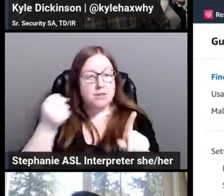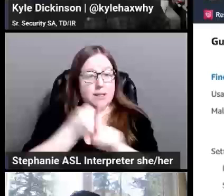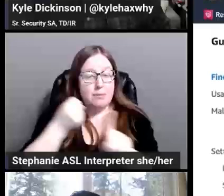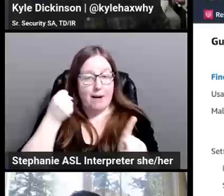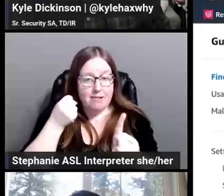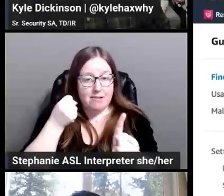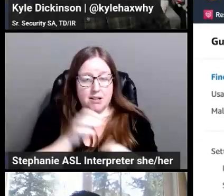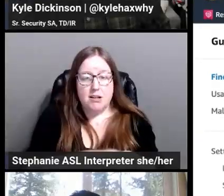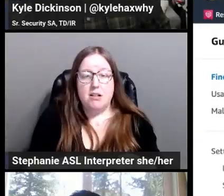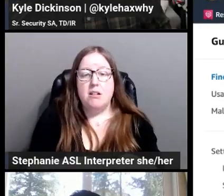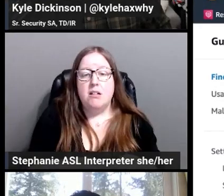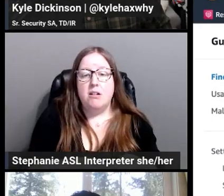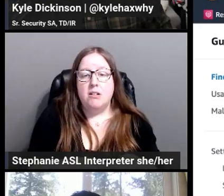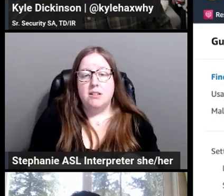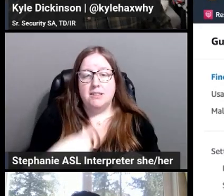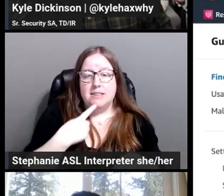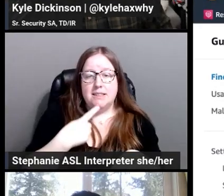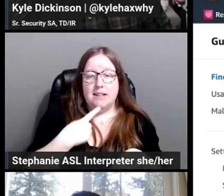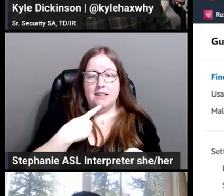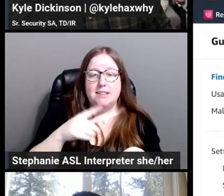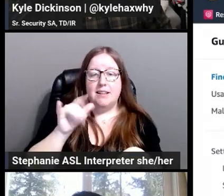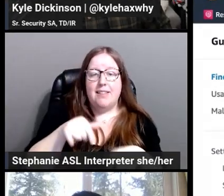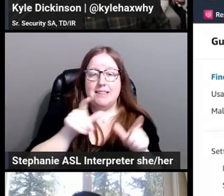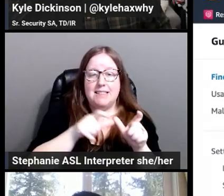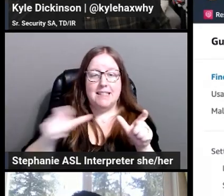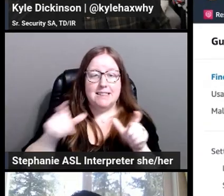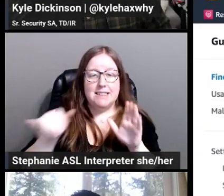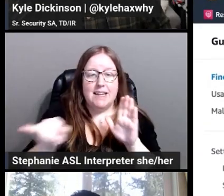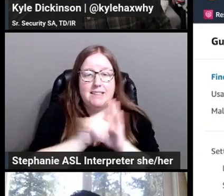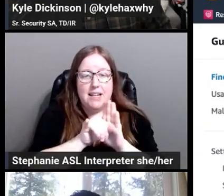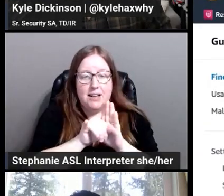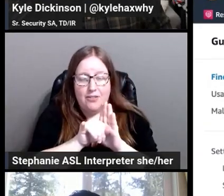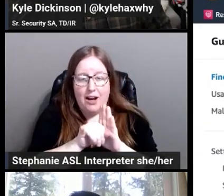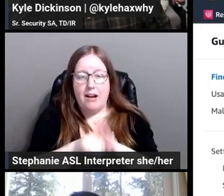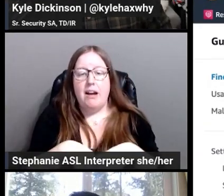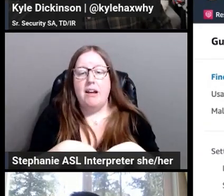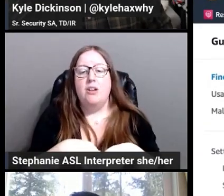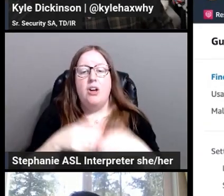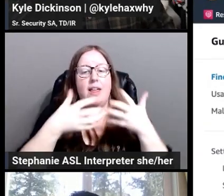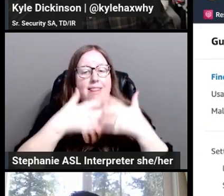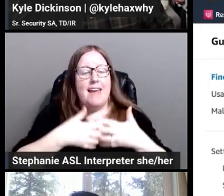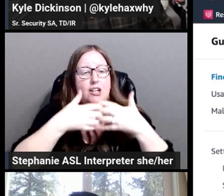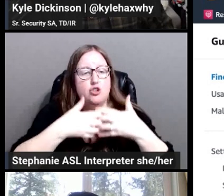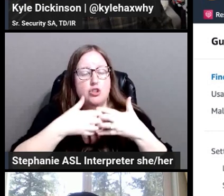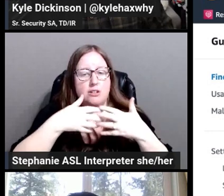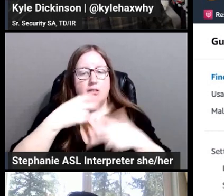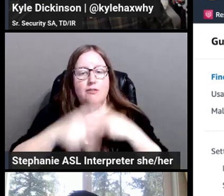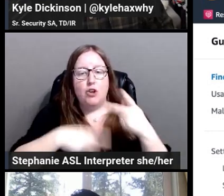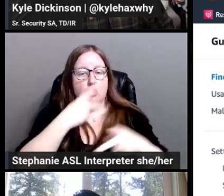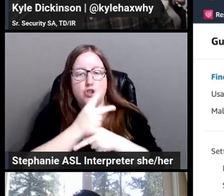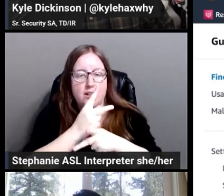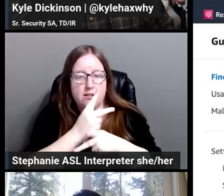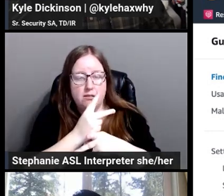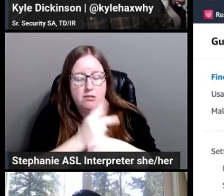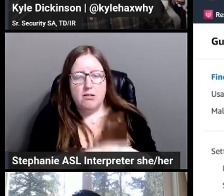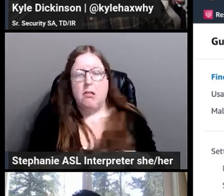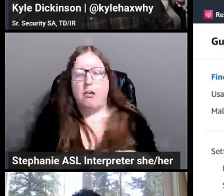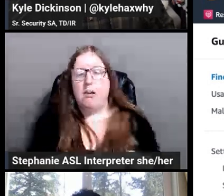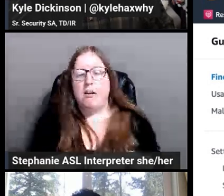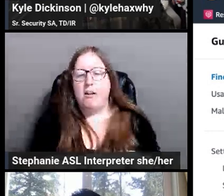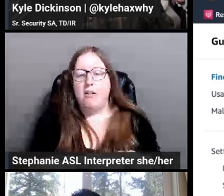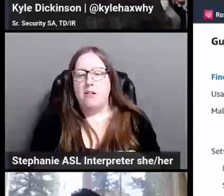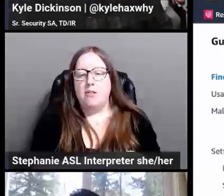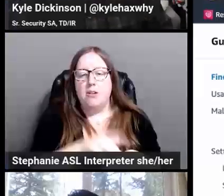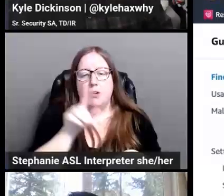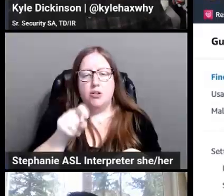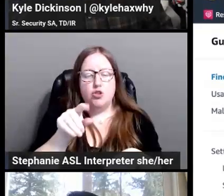where it tells that this is the DB instance identifier which is affected. What is the engine of it, engine version? This should